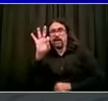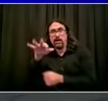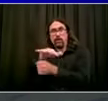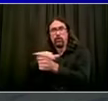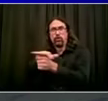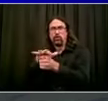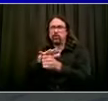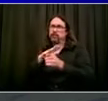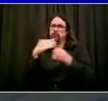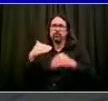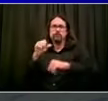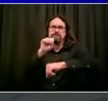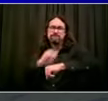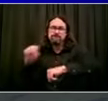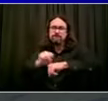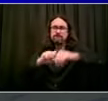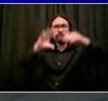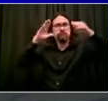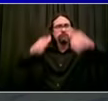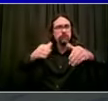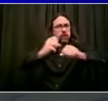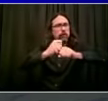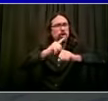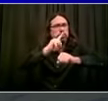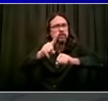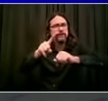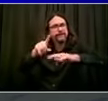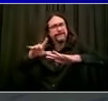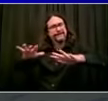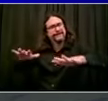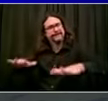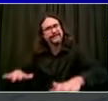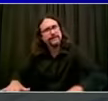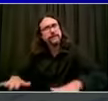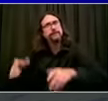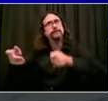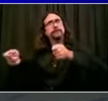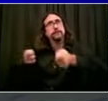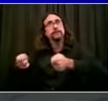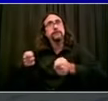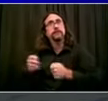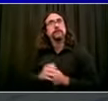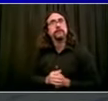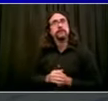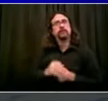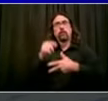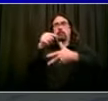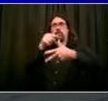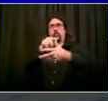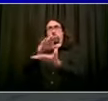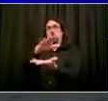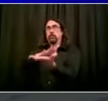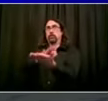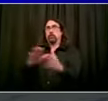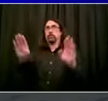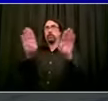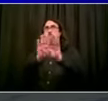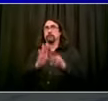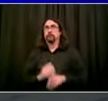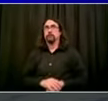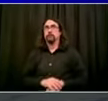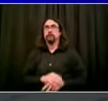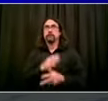table is the basis of discussion. 9 zip codes, close all non-essential businesses. Governor's team are considering if